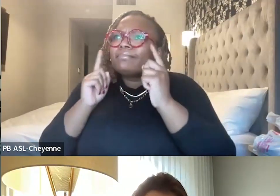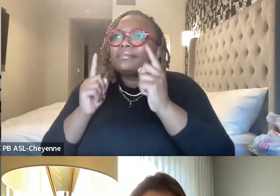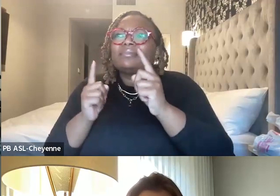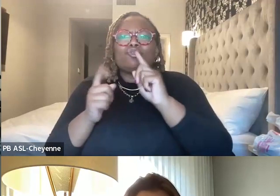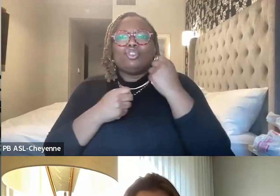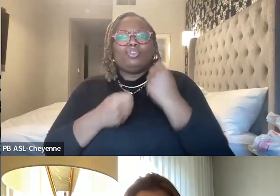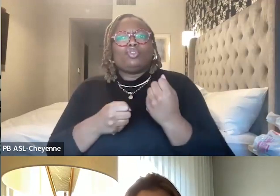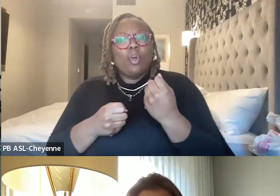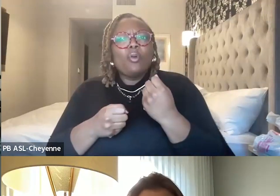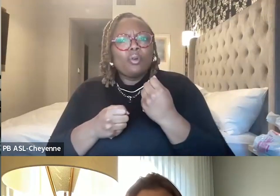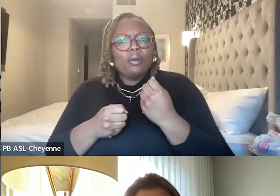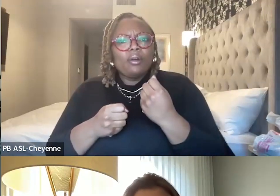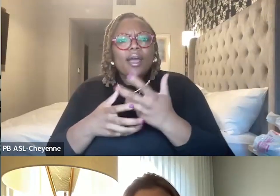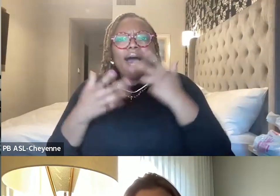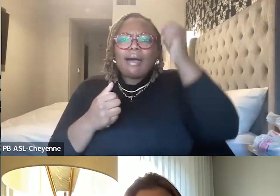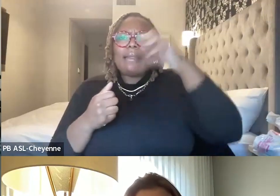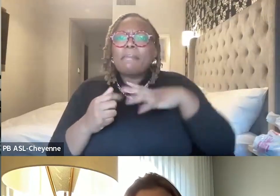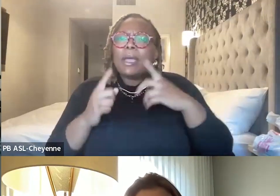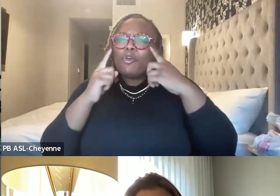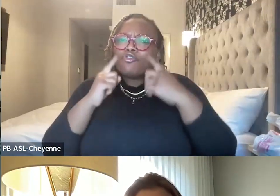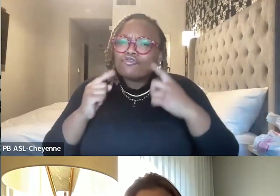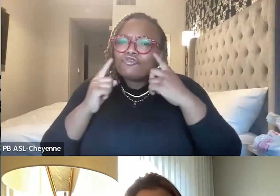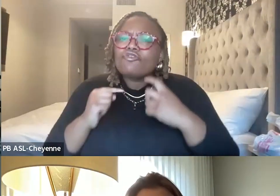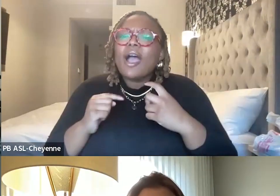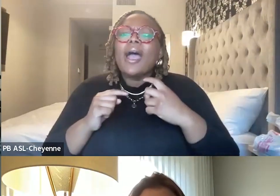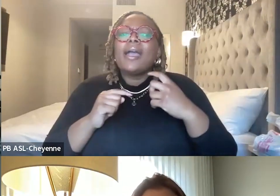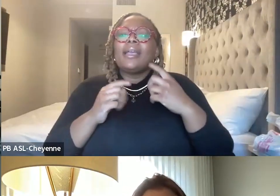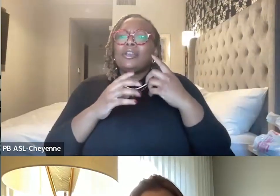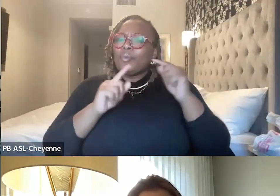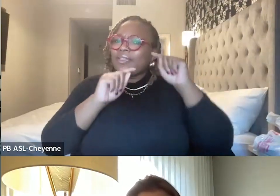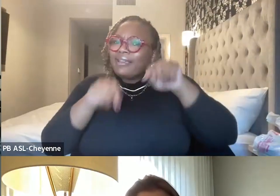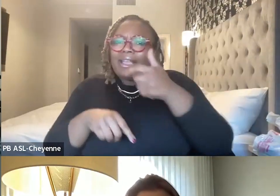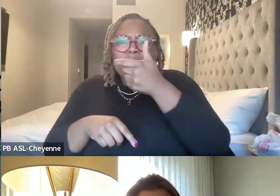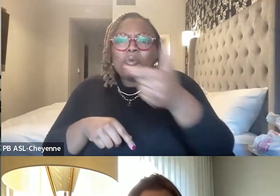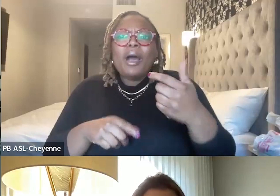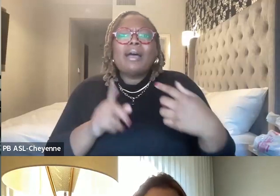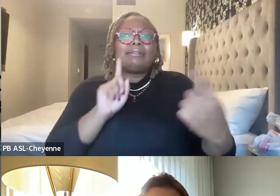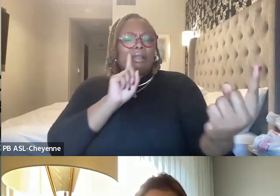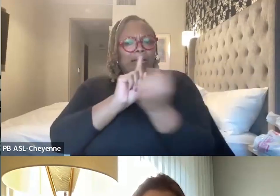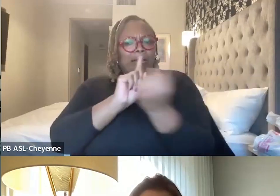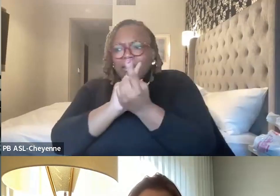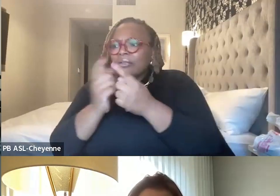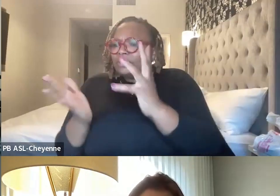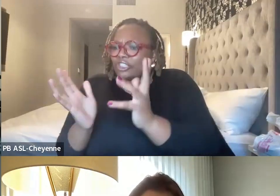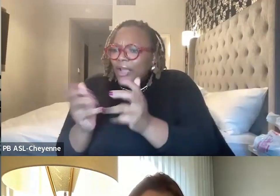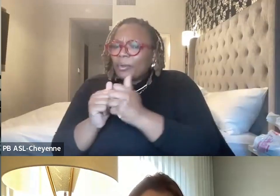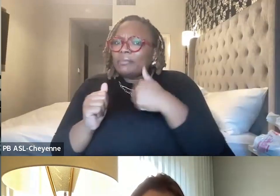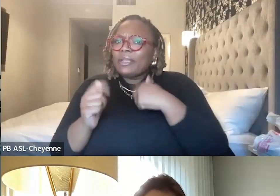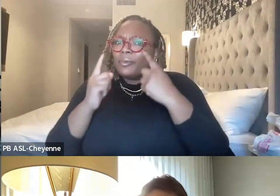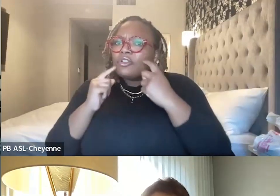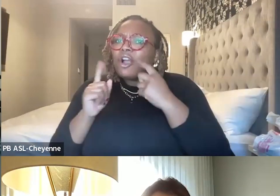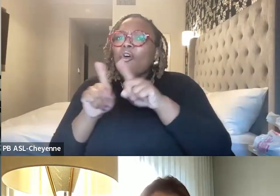strong because a lot of men were really crying during the screenings, and they came to talk with me, crying and talking or